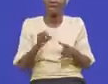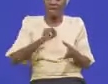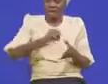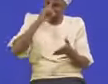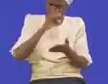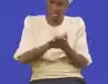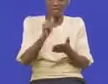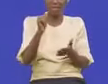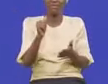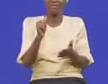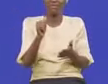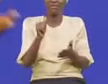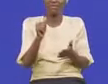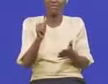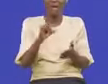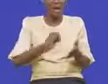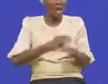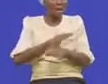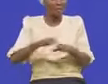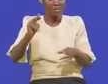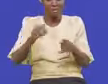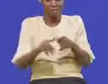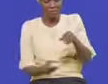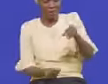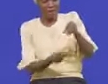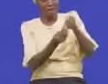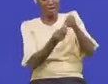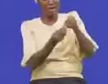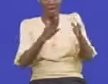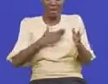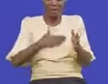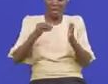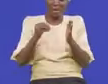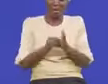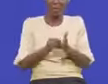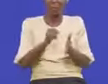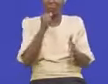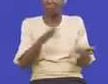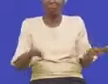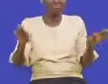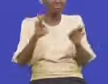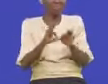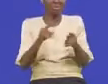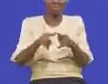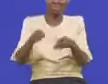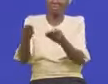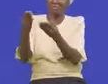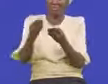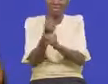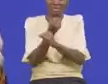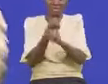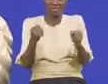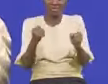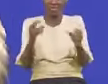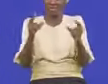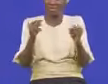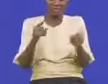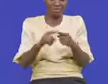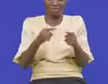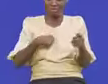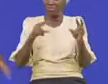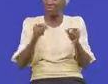believe. Mokwase. I don't have to add my non-essentials to bring salvation to me. Mele benama so